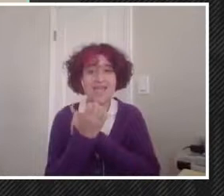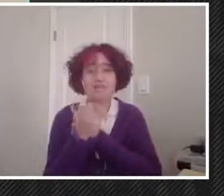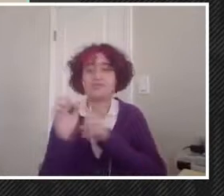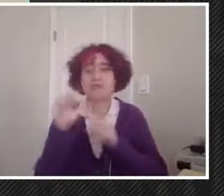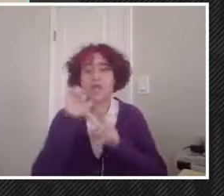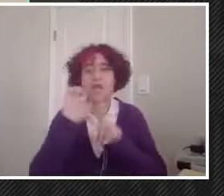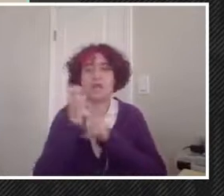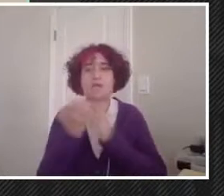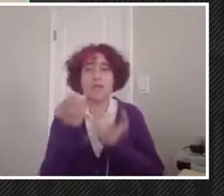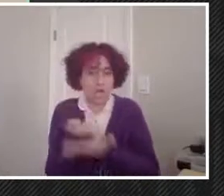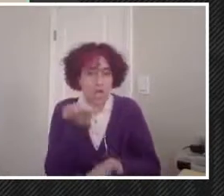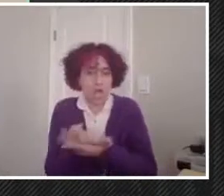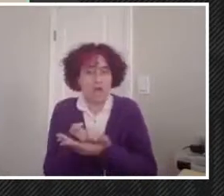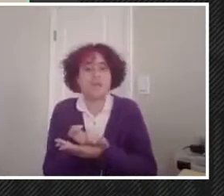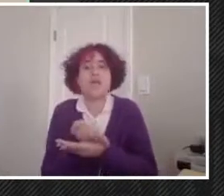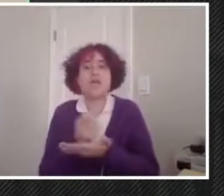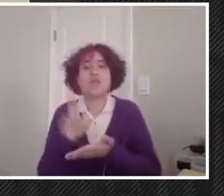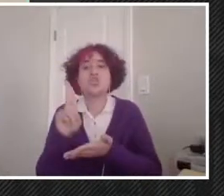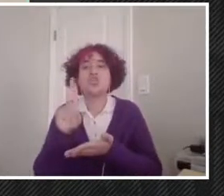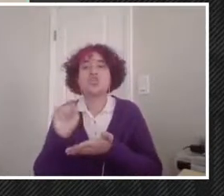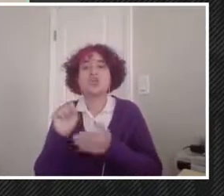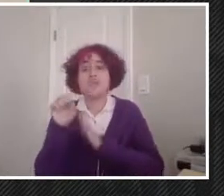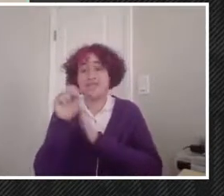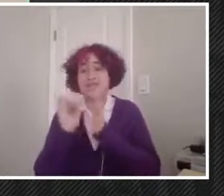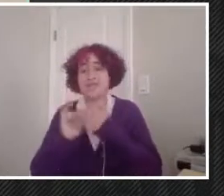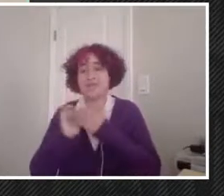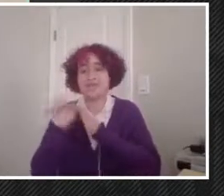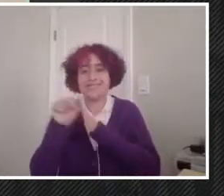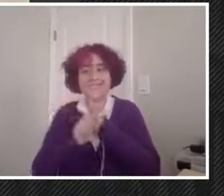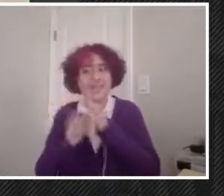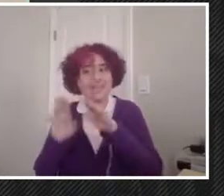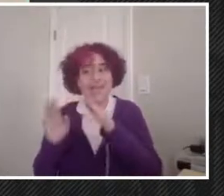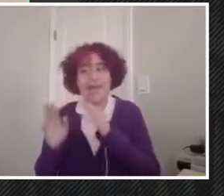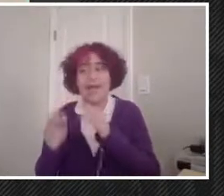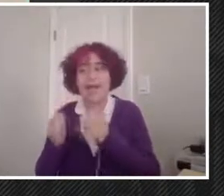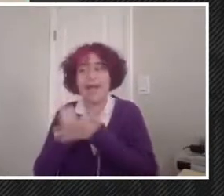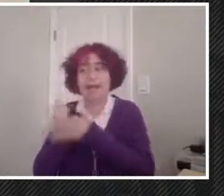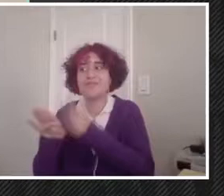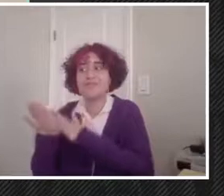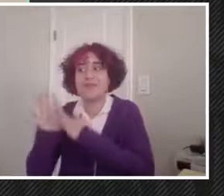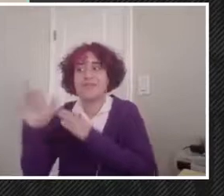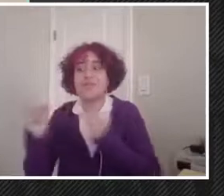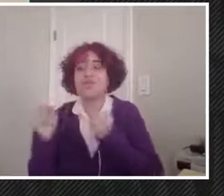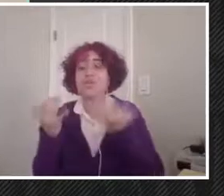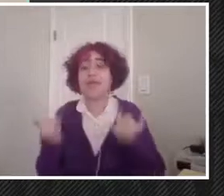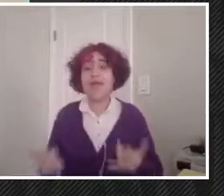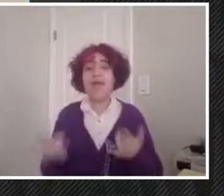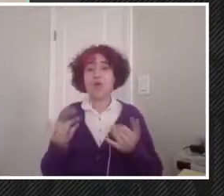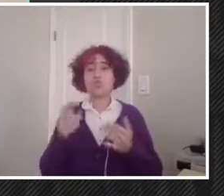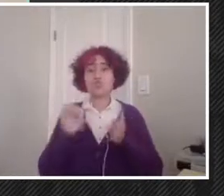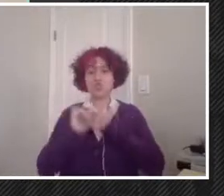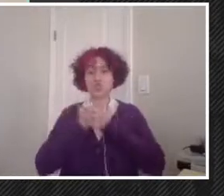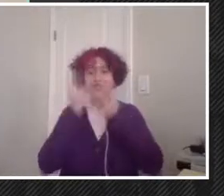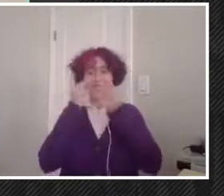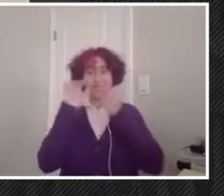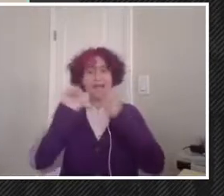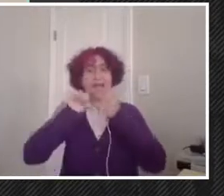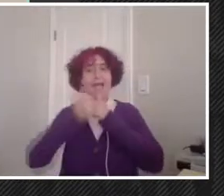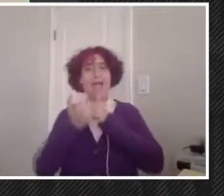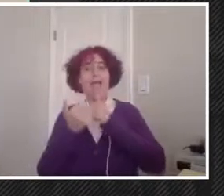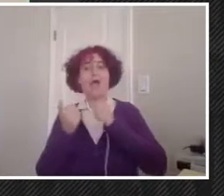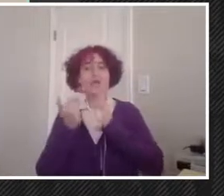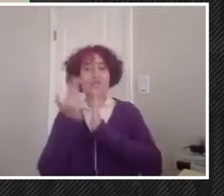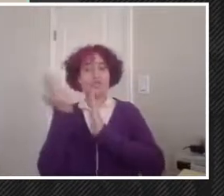13th Forward campaign does is thinks about how has the 13th Amendment been leveraged to create and manifest and maintain